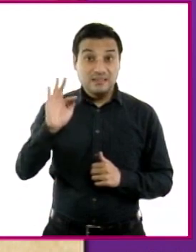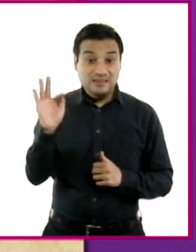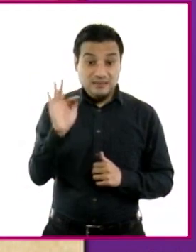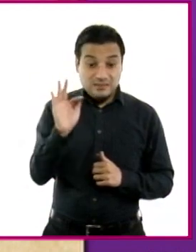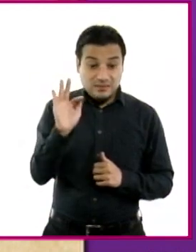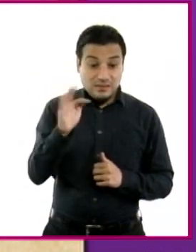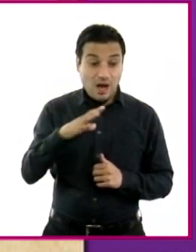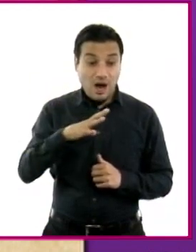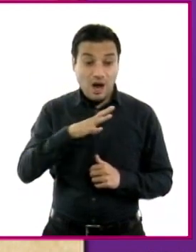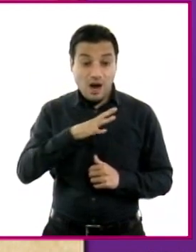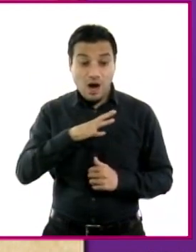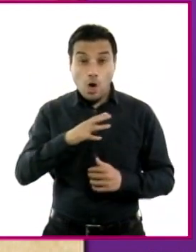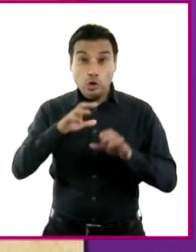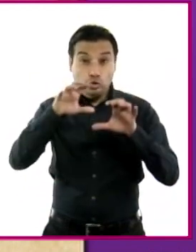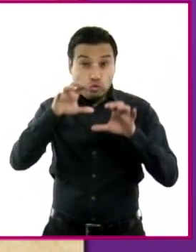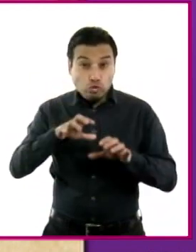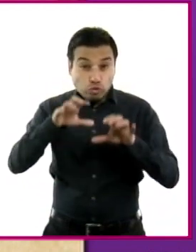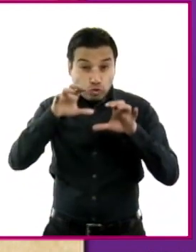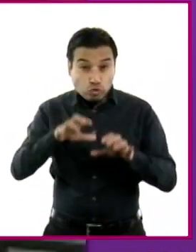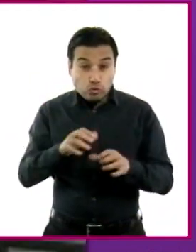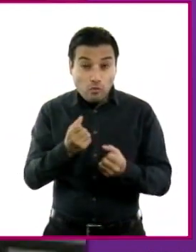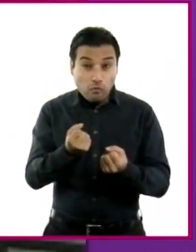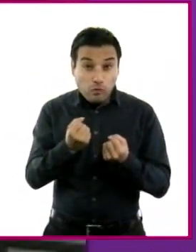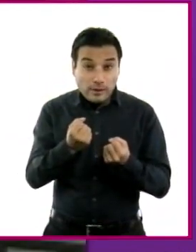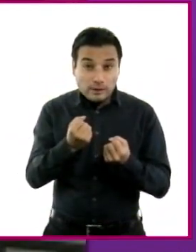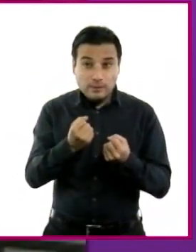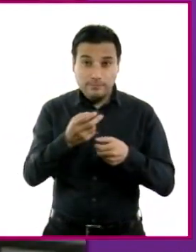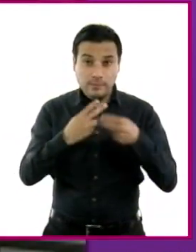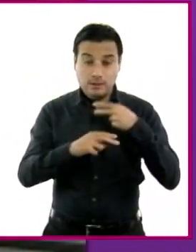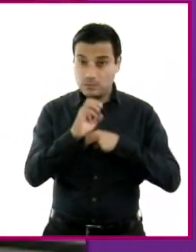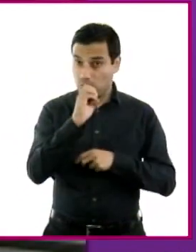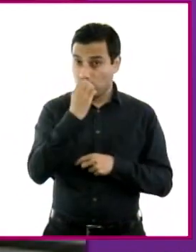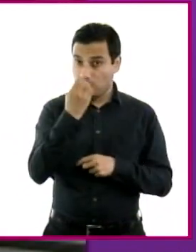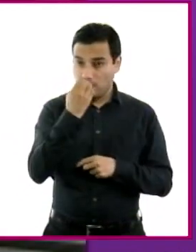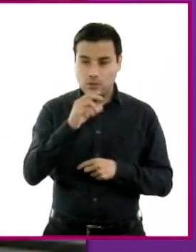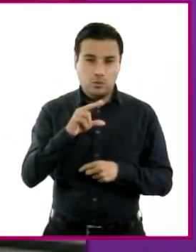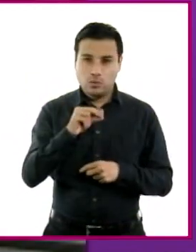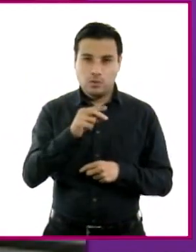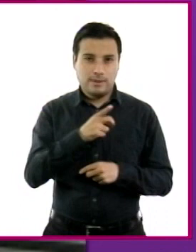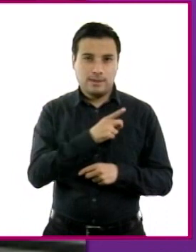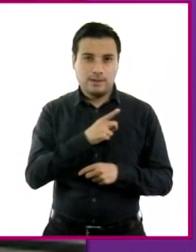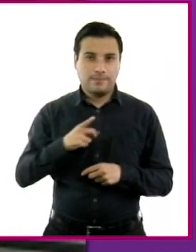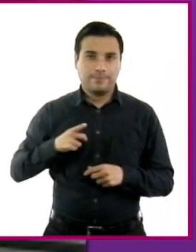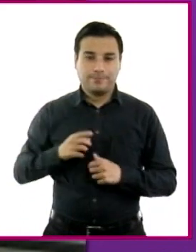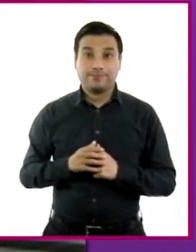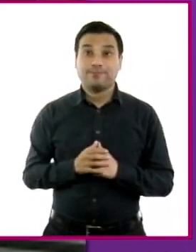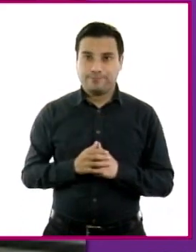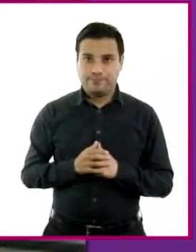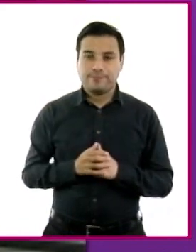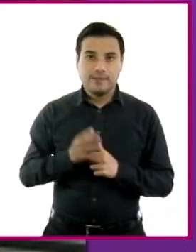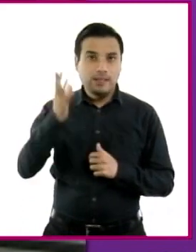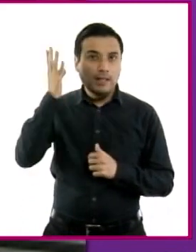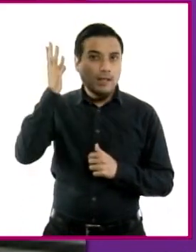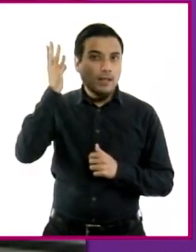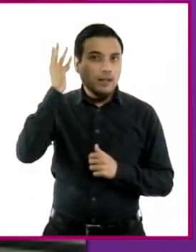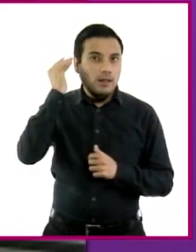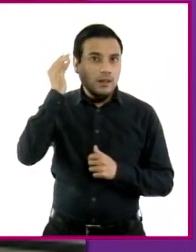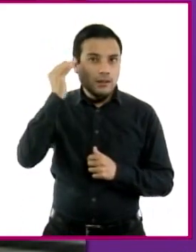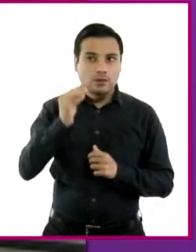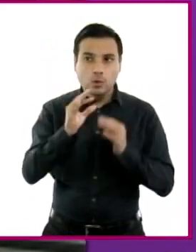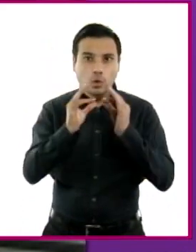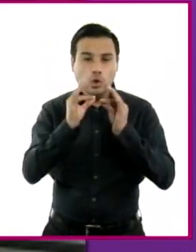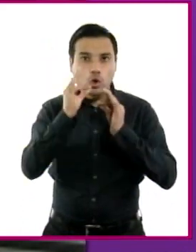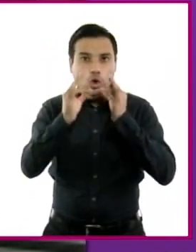storm, we don't have to come to school. Fine. We have to listen to the radio and see what